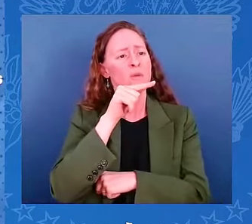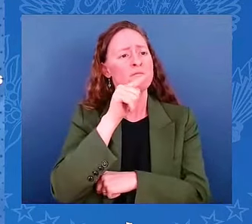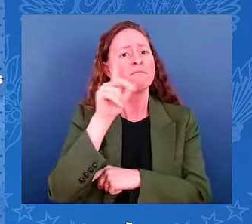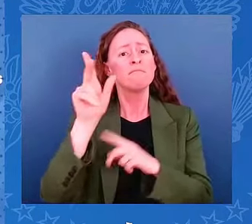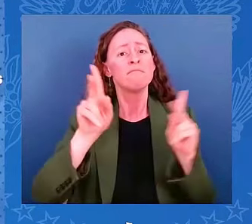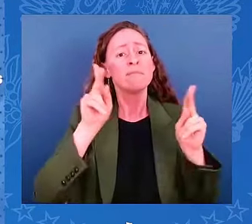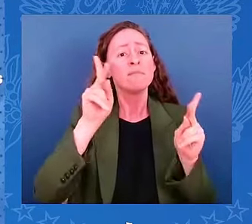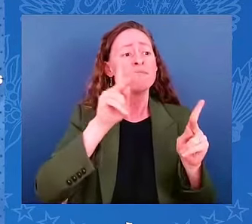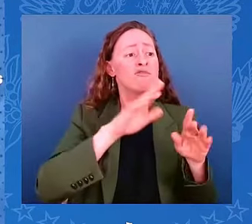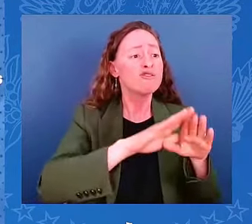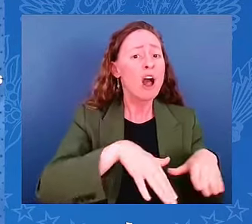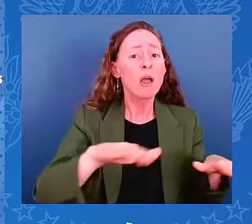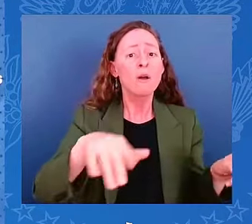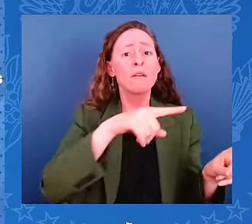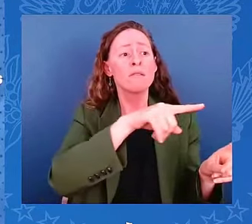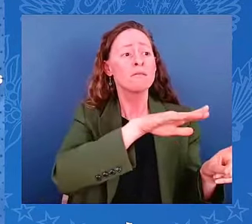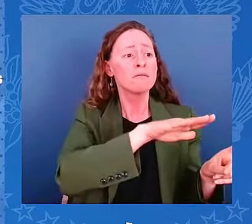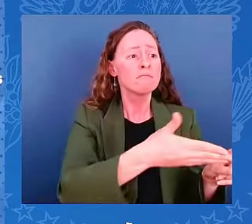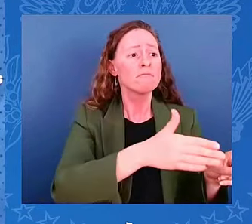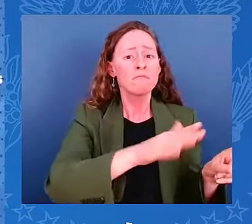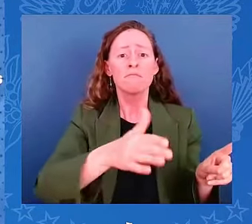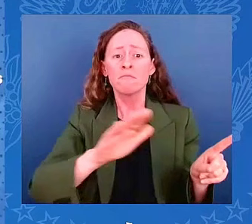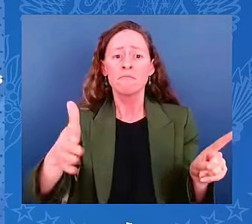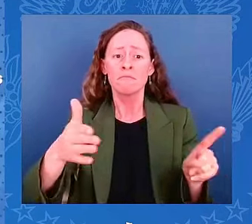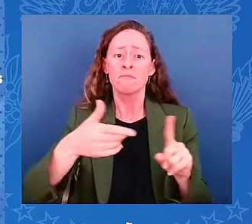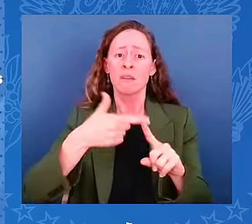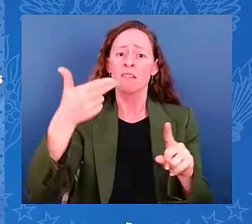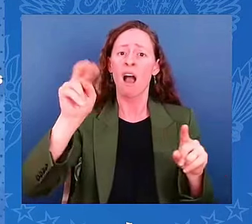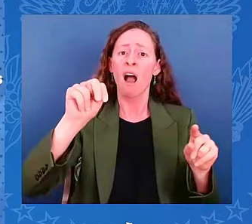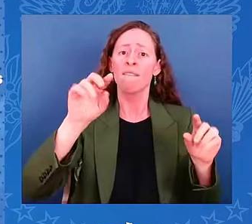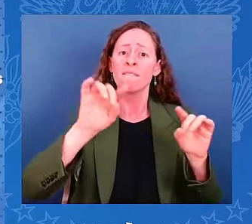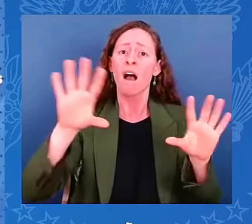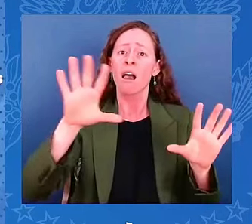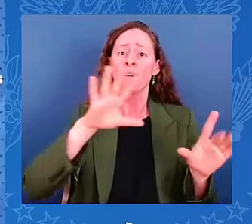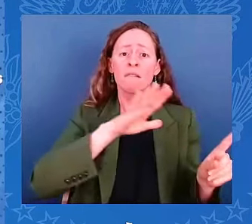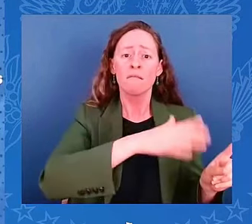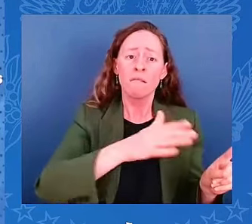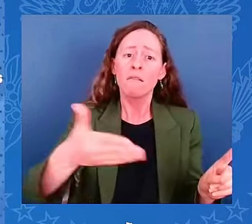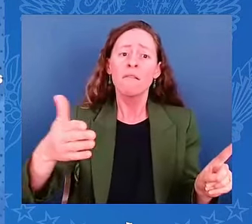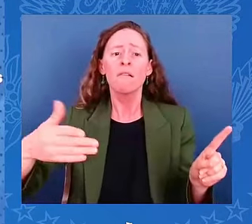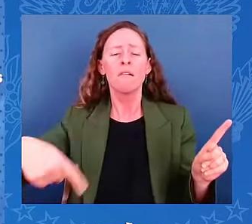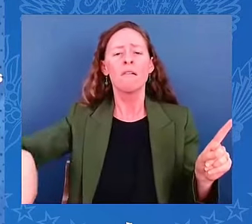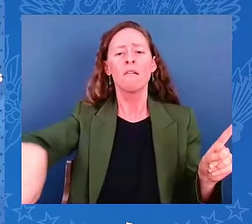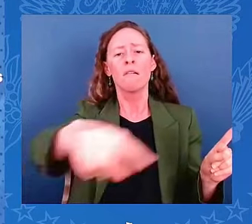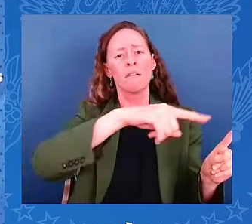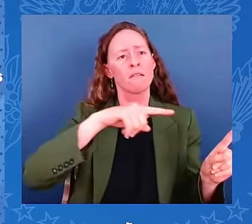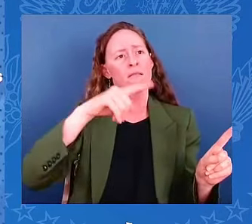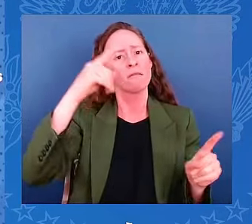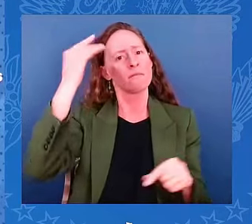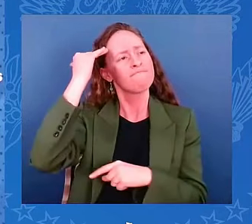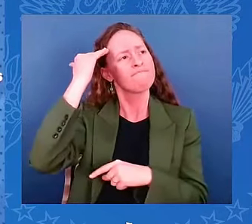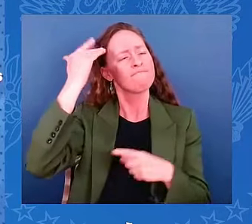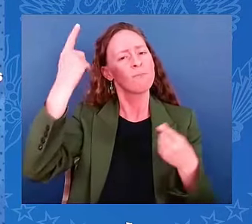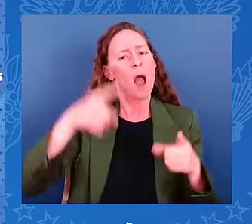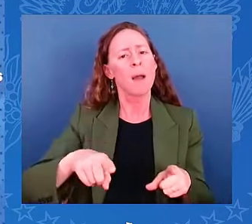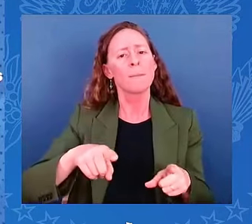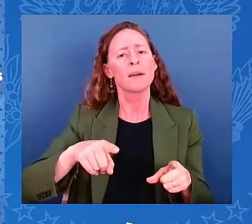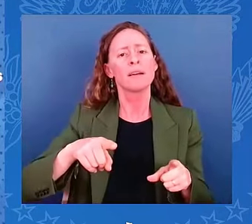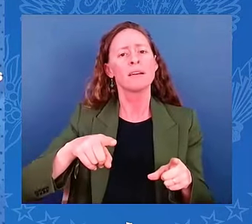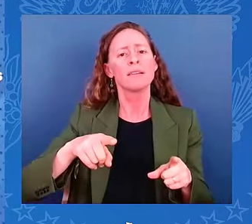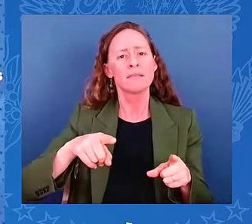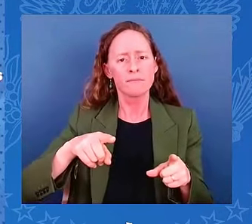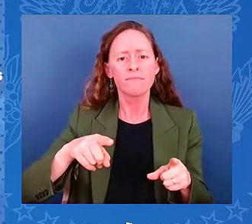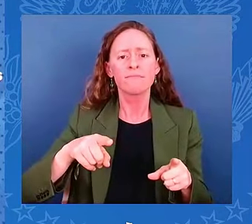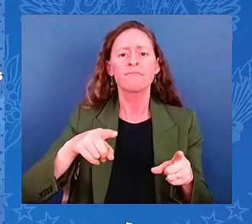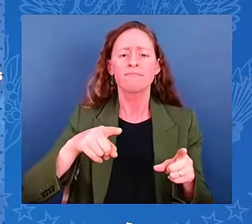vain. Through your love, you help prevent the next tragedy that saves lives. And through your actions, you